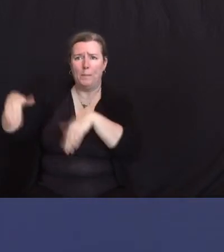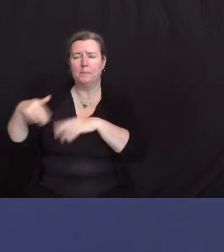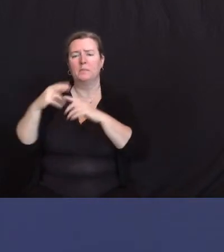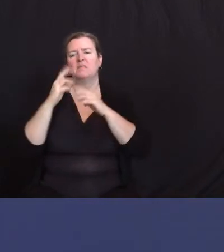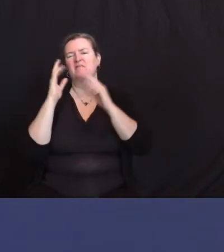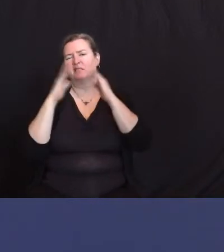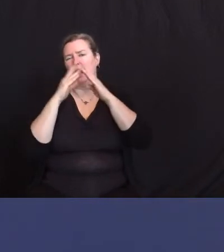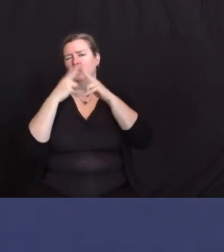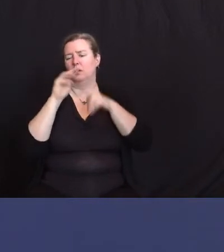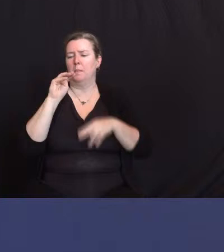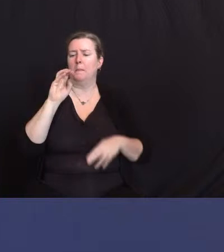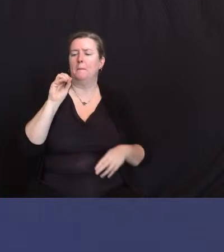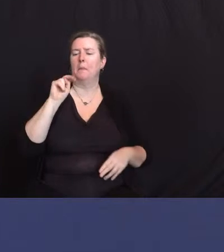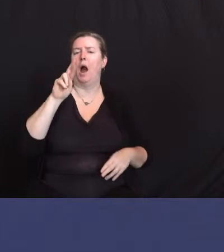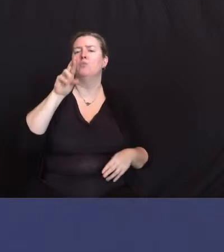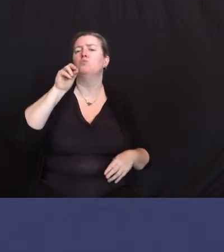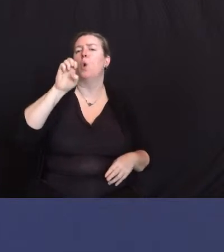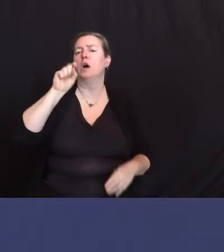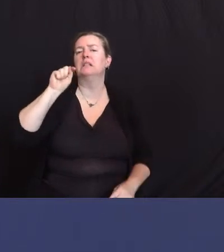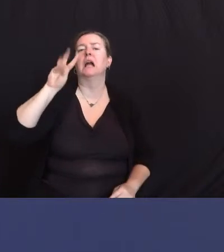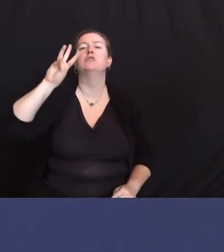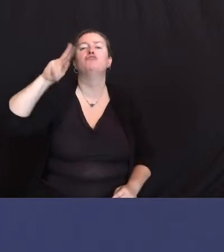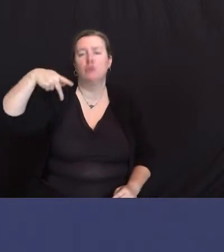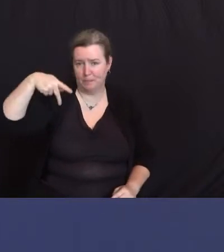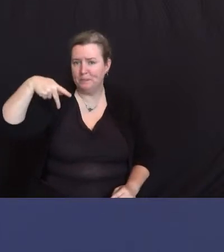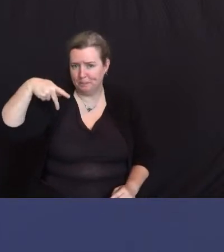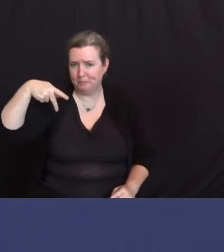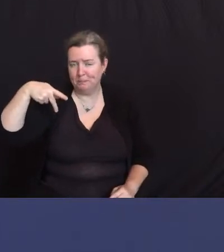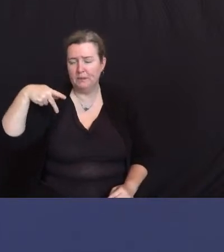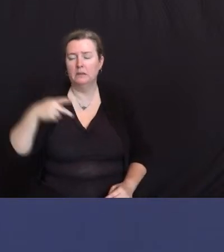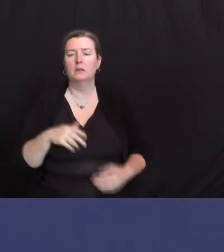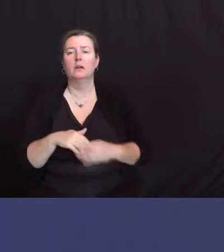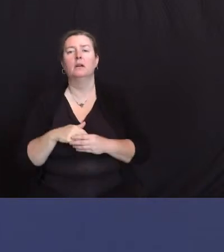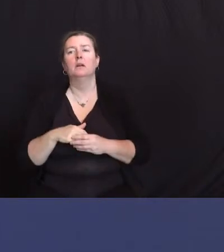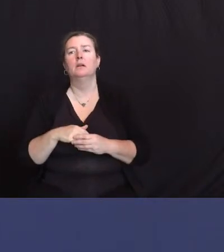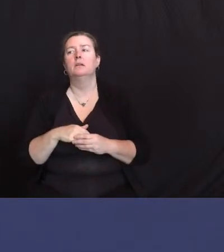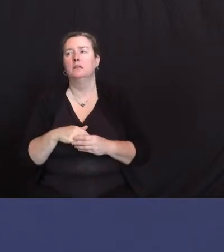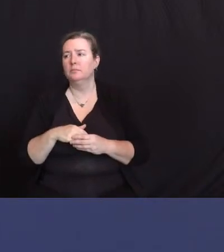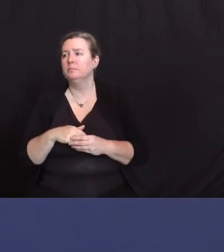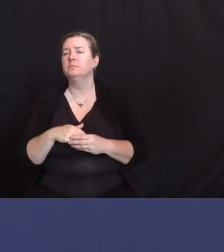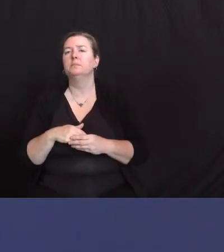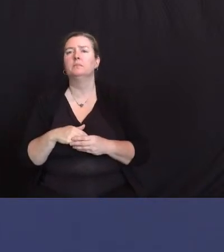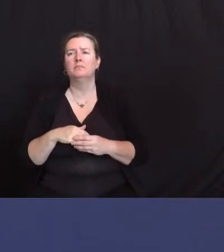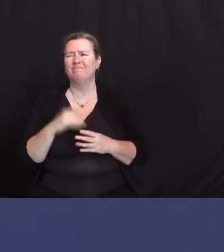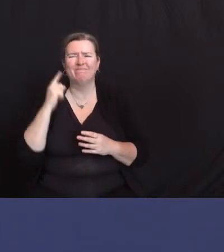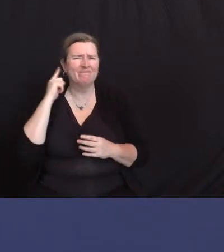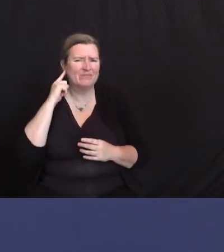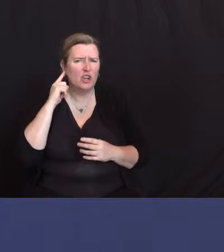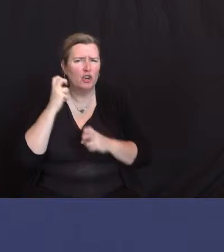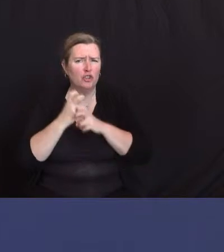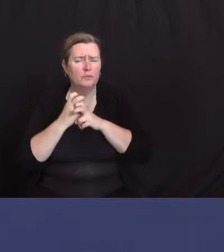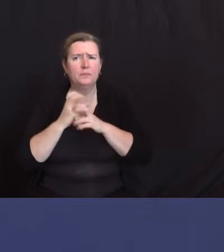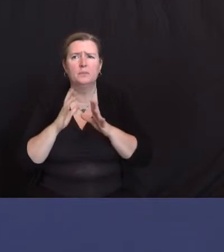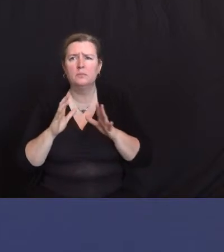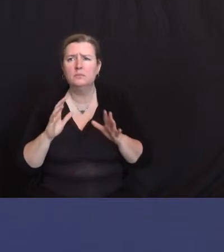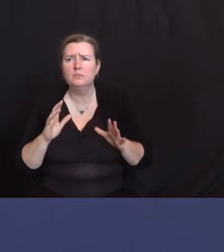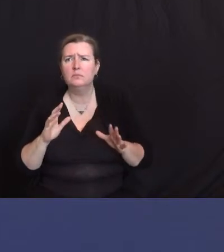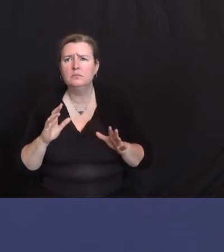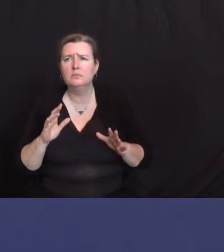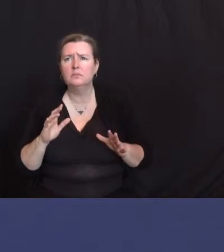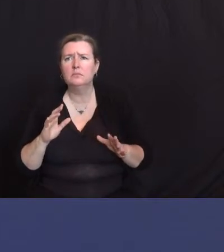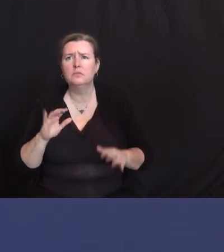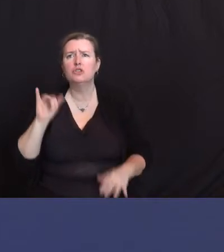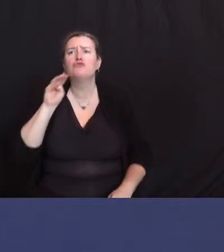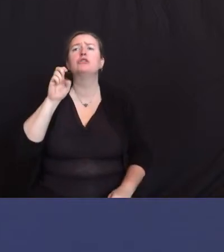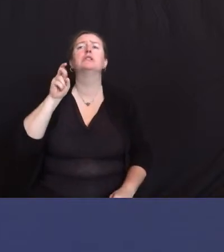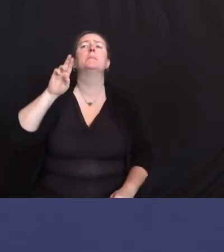places like in that nexus of the state in Middlesex County, Spotswood, Jamesburg, Helmetta was on the cover